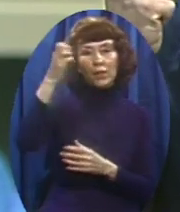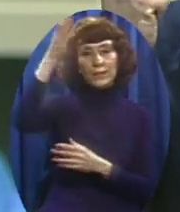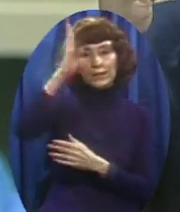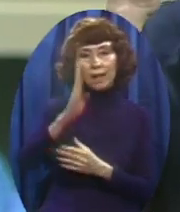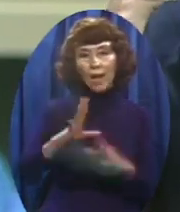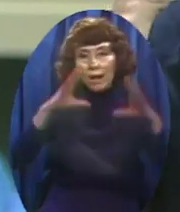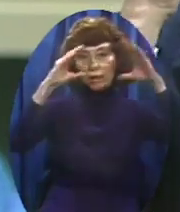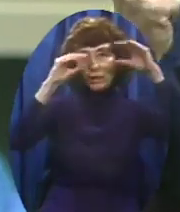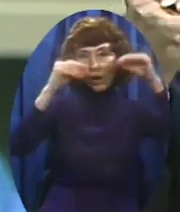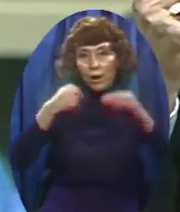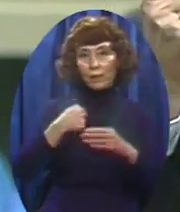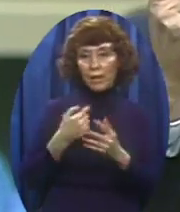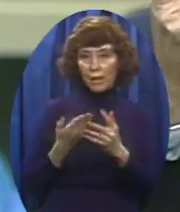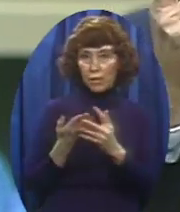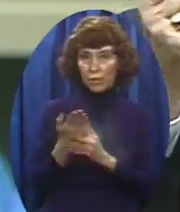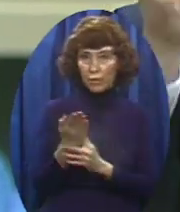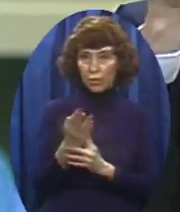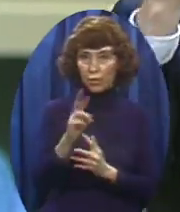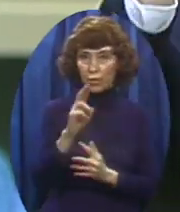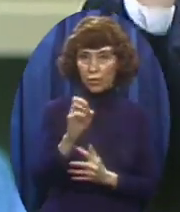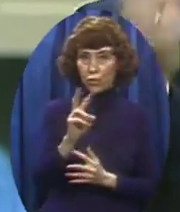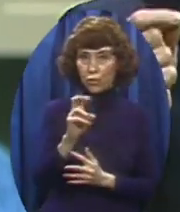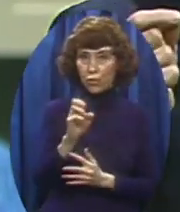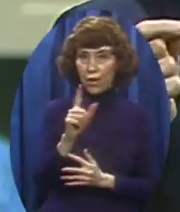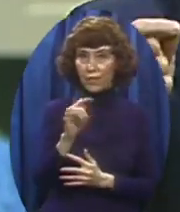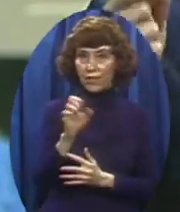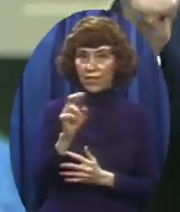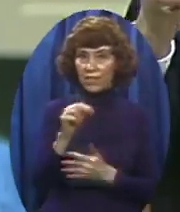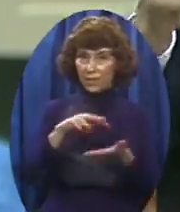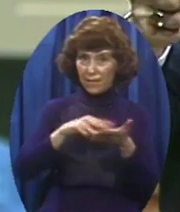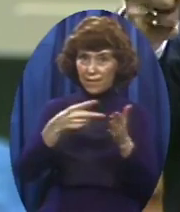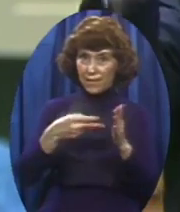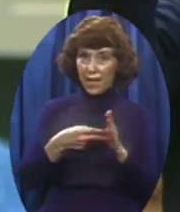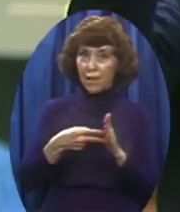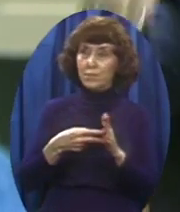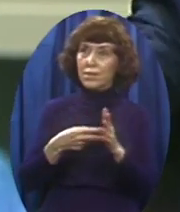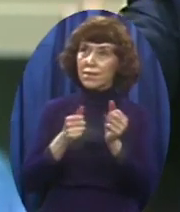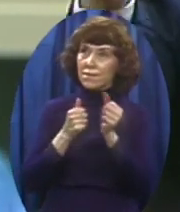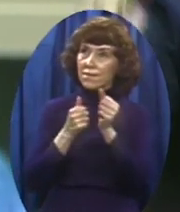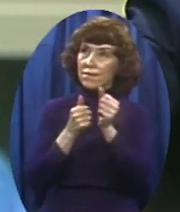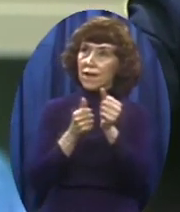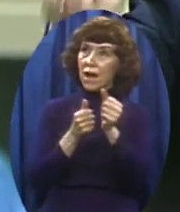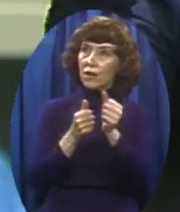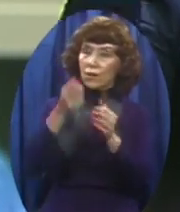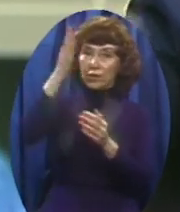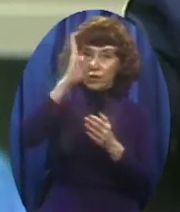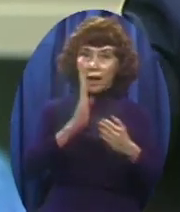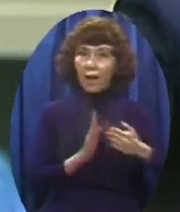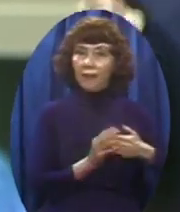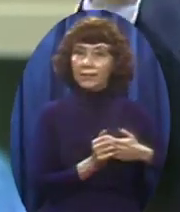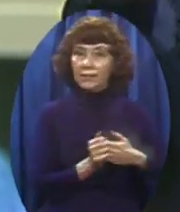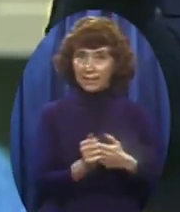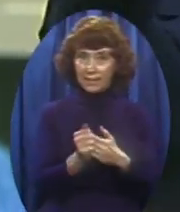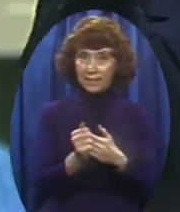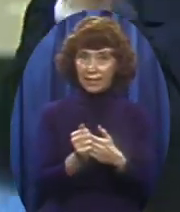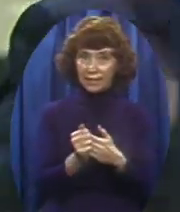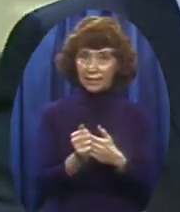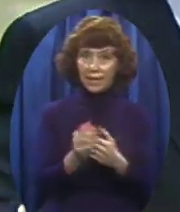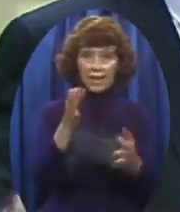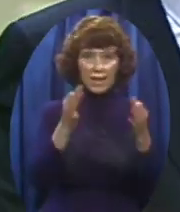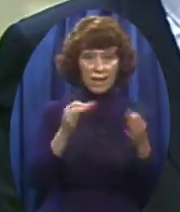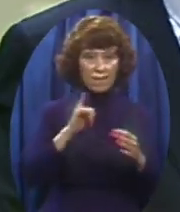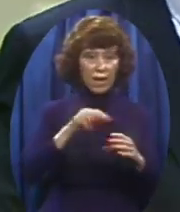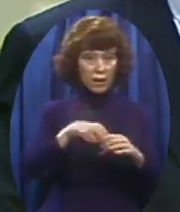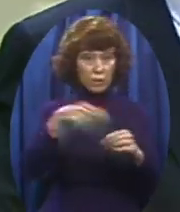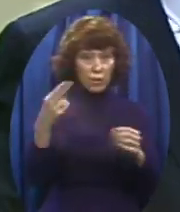revelation, by following His leading, to do the little thing. And I believe if I had failed with that class or quit with that class, God would never allow me